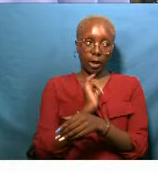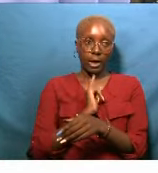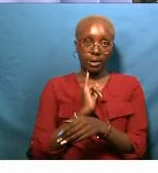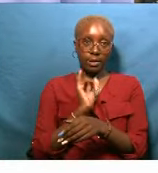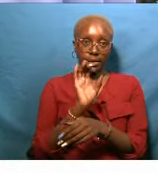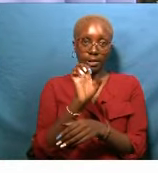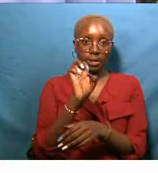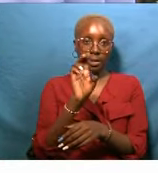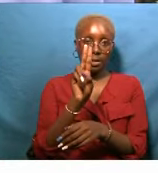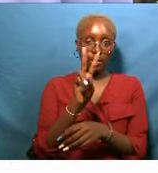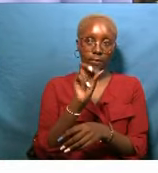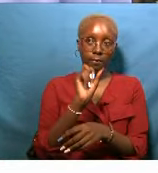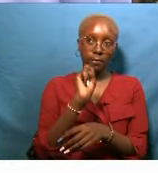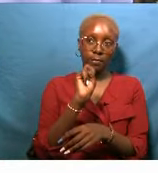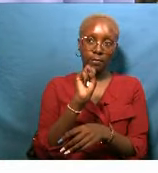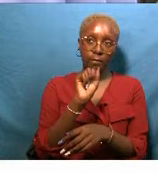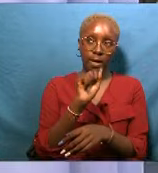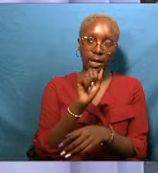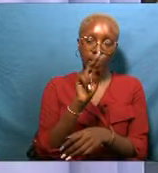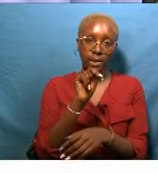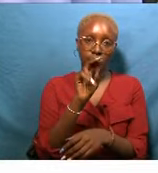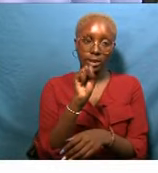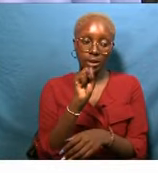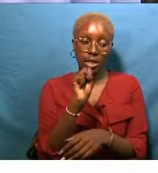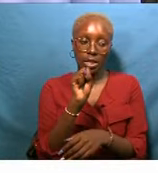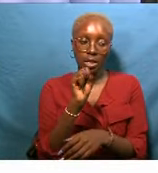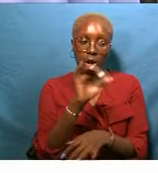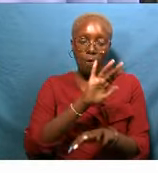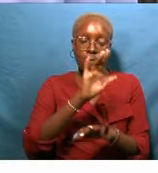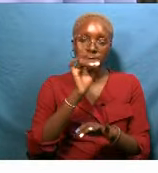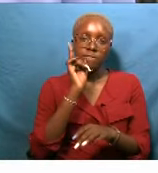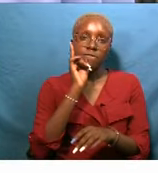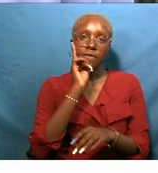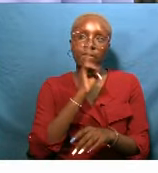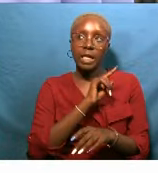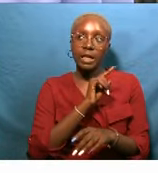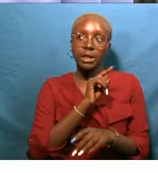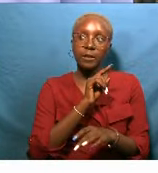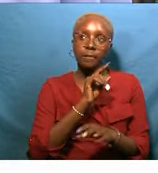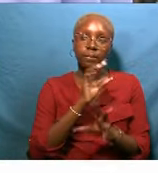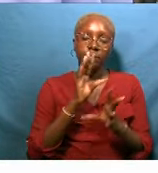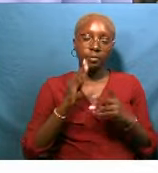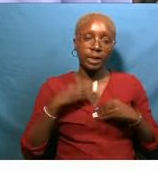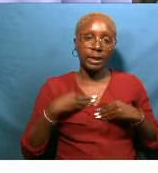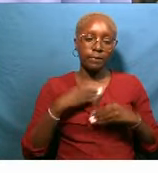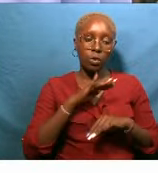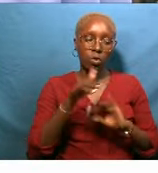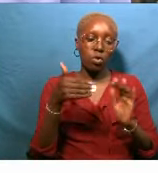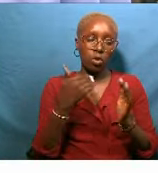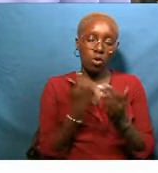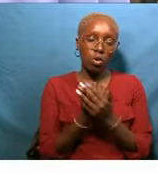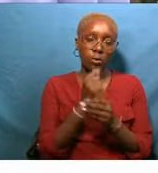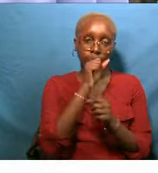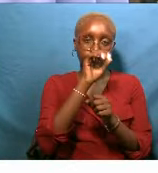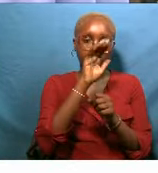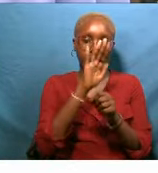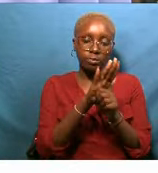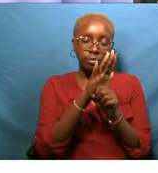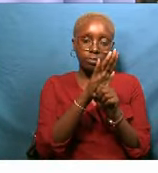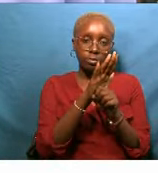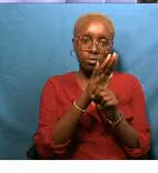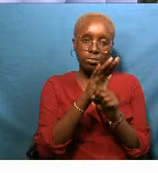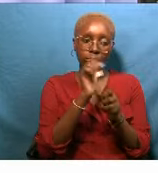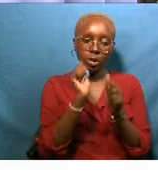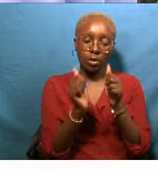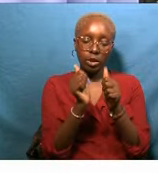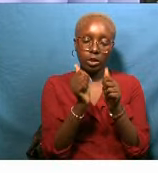priest, having already taken and subscribed the declarations and oaths which by law or custom